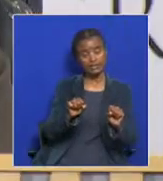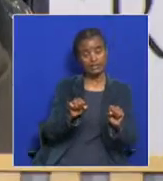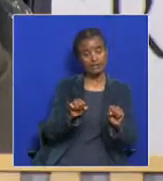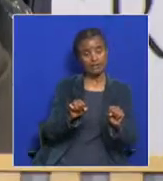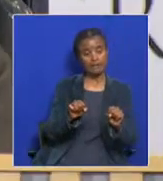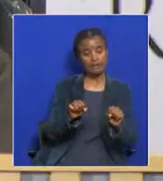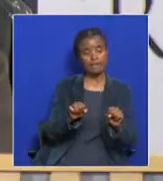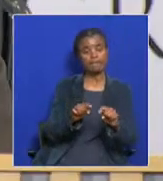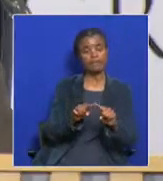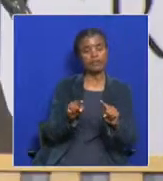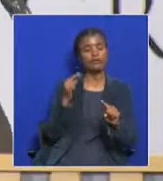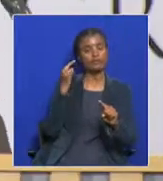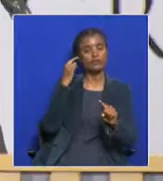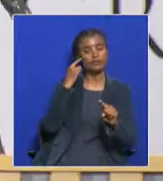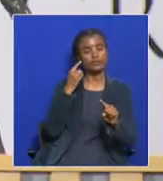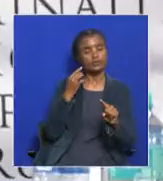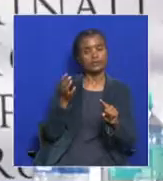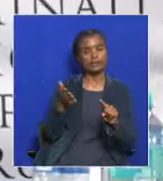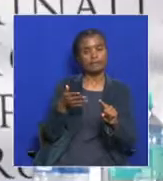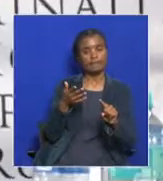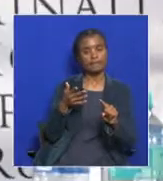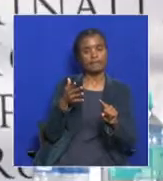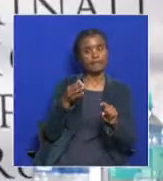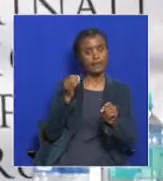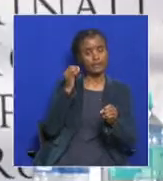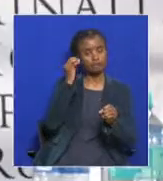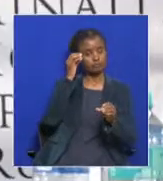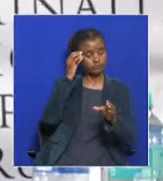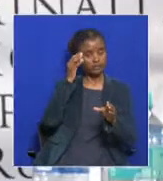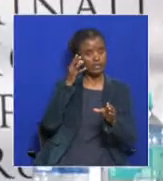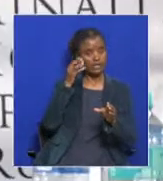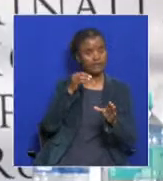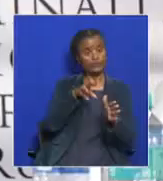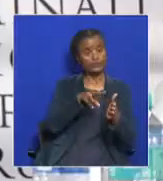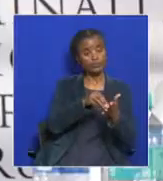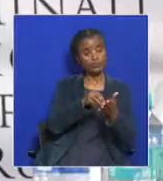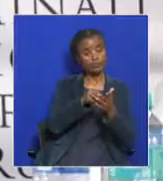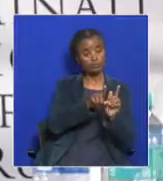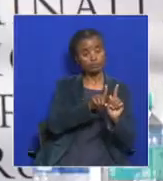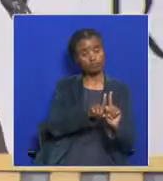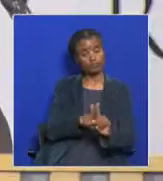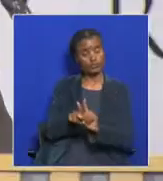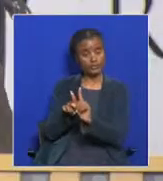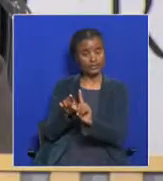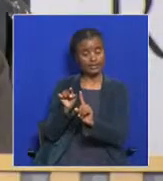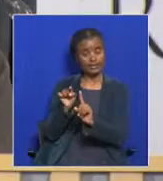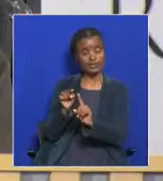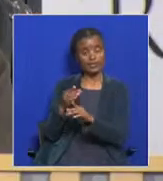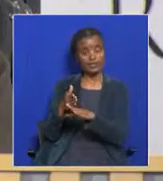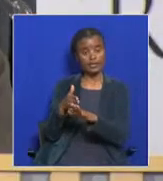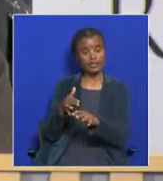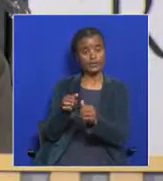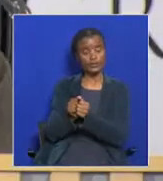sufficiently knowledgeable that you brought him on this particular operation. Do you Yes, recall? Commissioner.